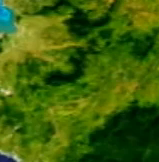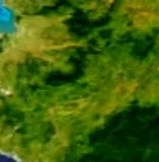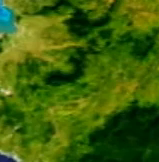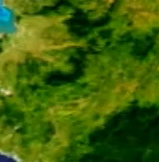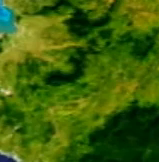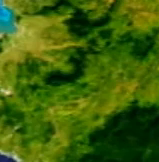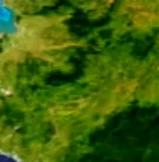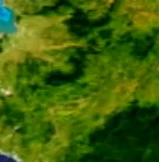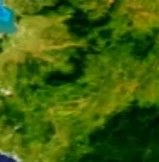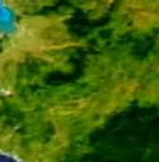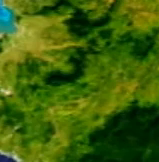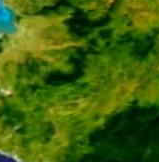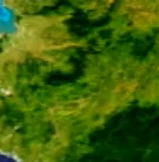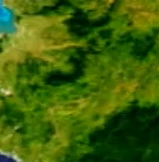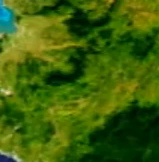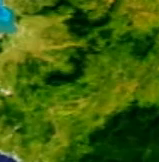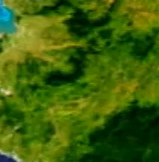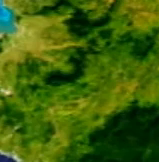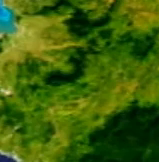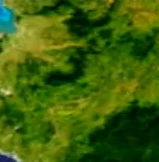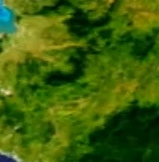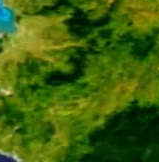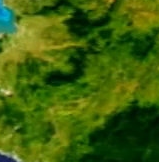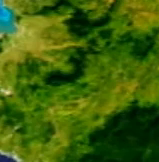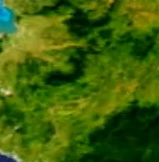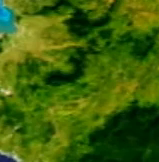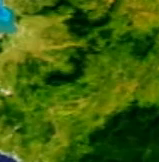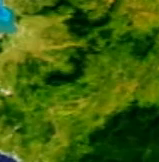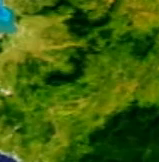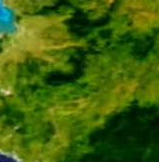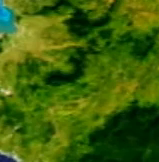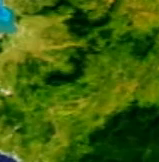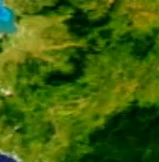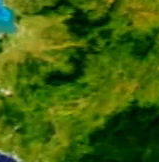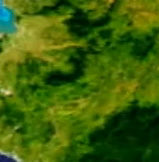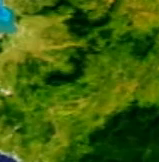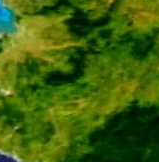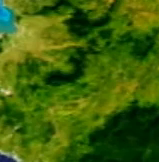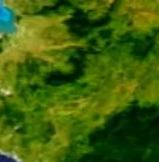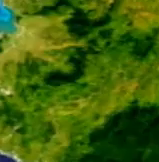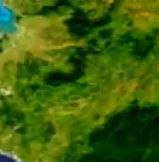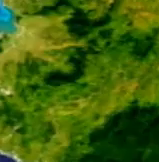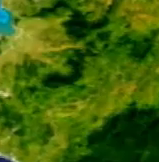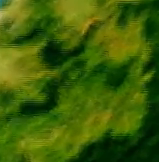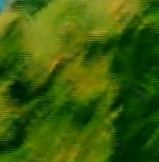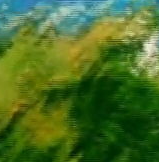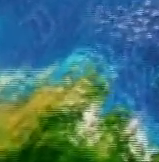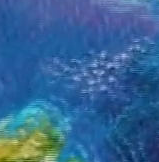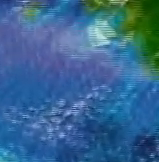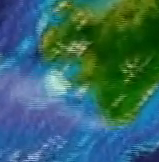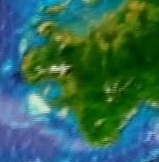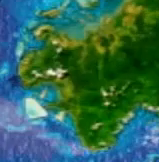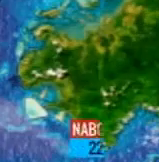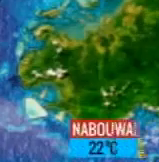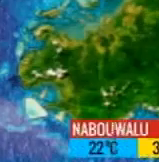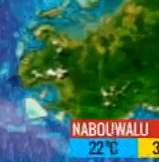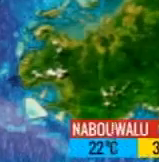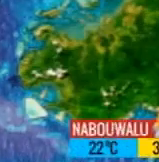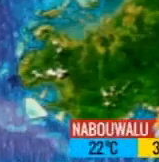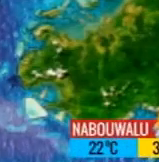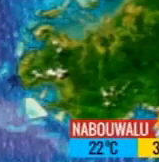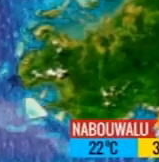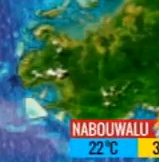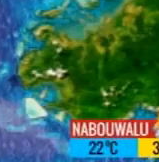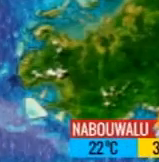Suva, morning showers were high. Sunshine came to rescue, but then showers took over again. And up north, the